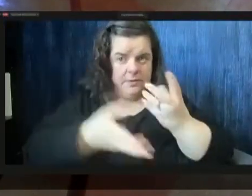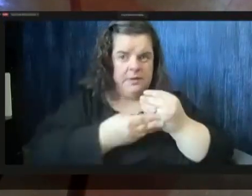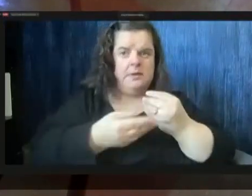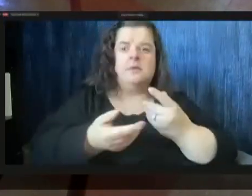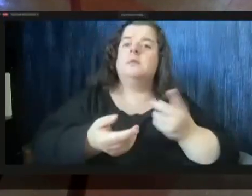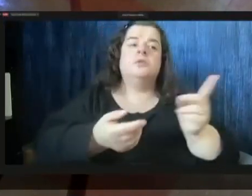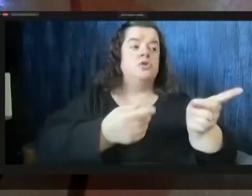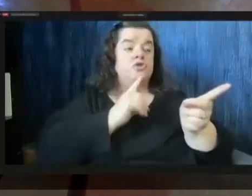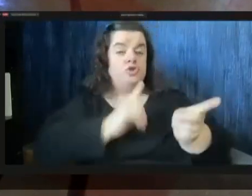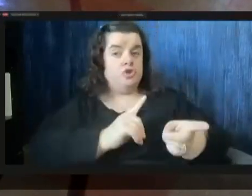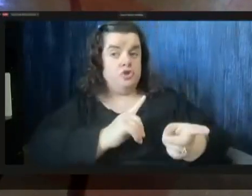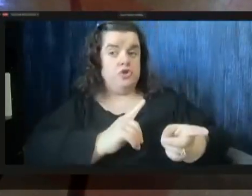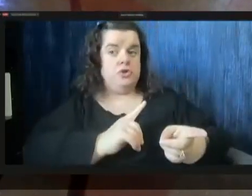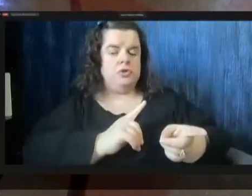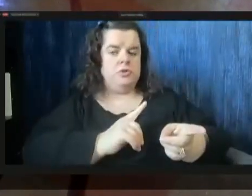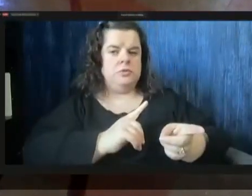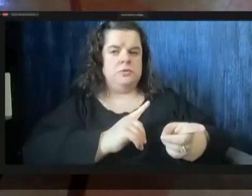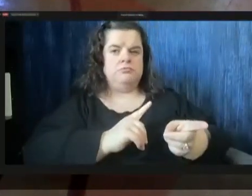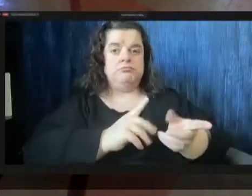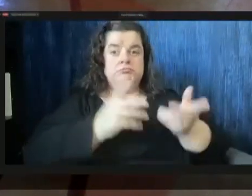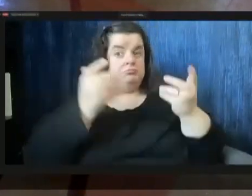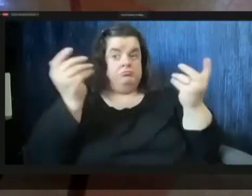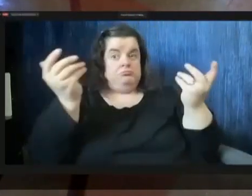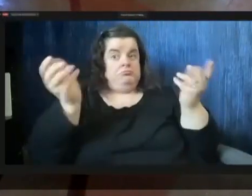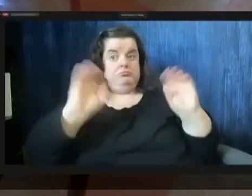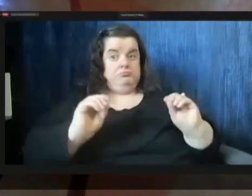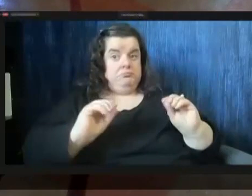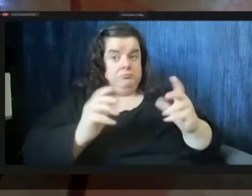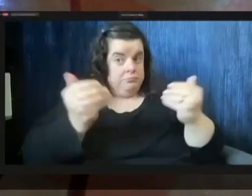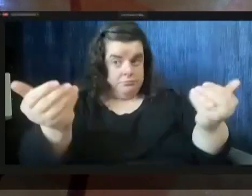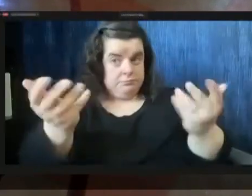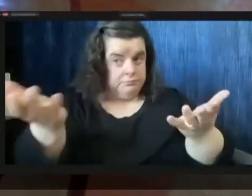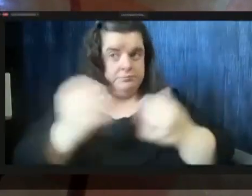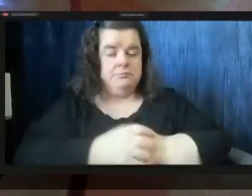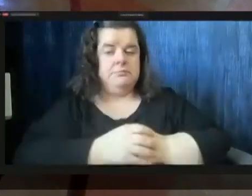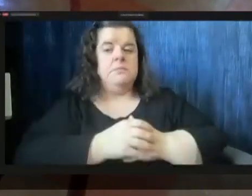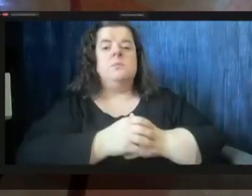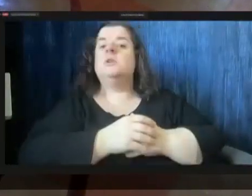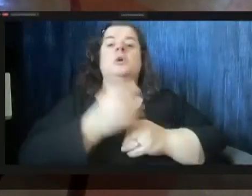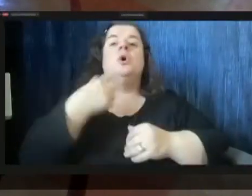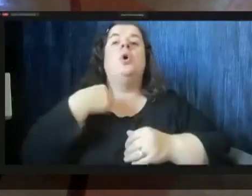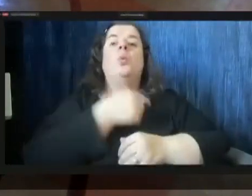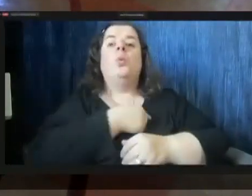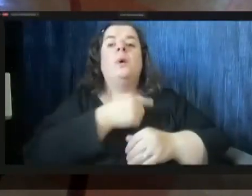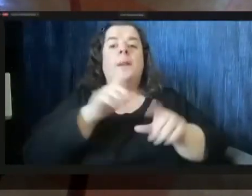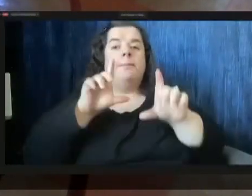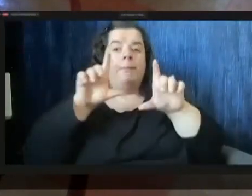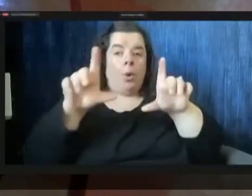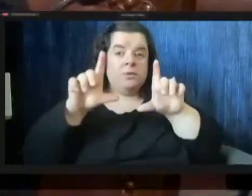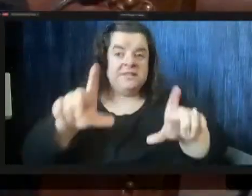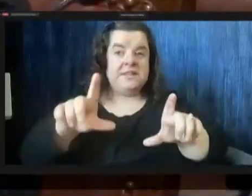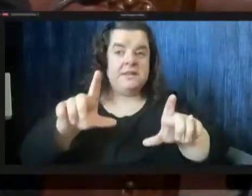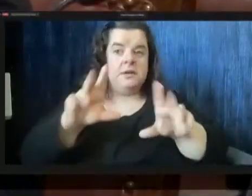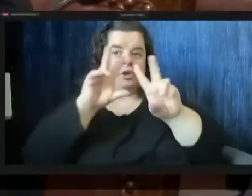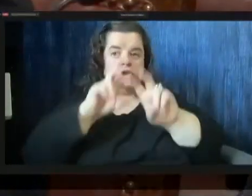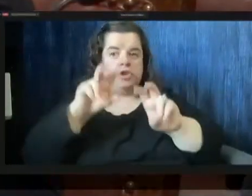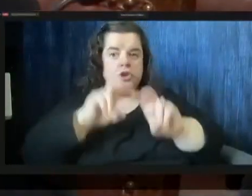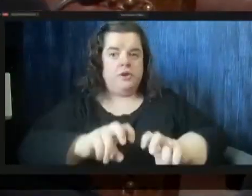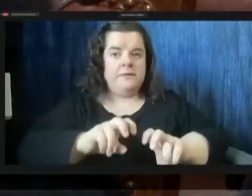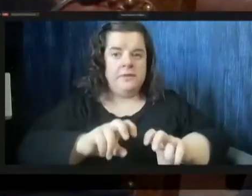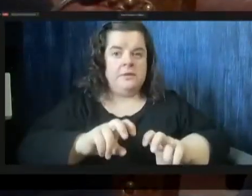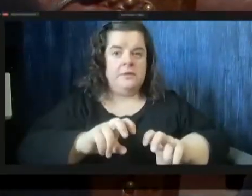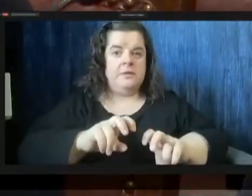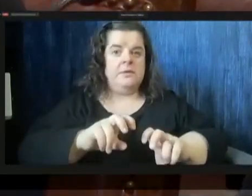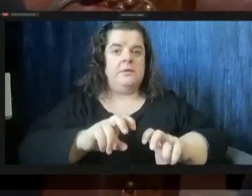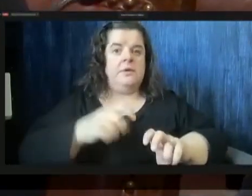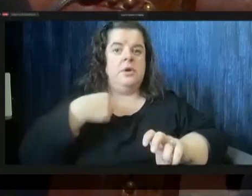mind, Director? None at all. Okay, Please, sorry. they work on it Sure. in the day So in and day out. we had posted the survey. We had